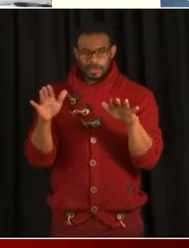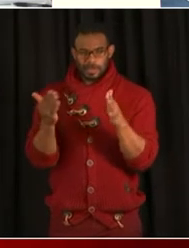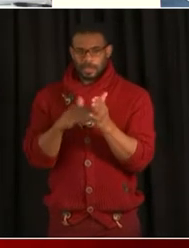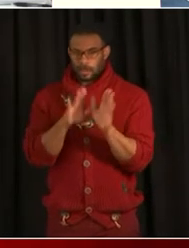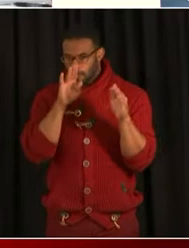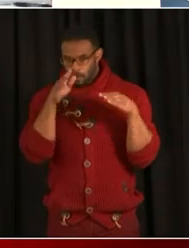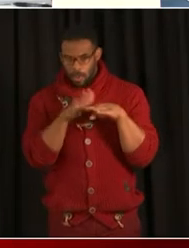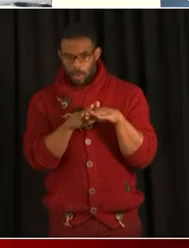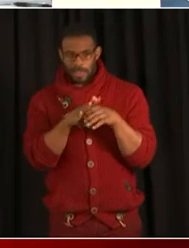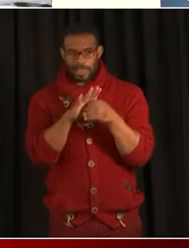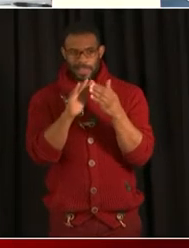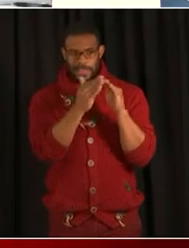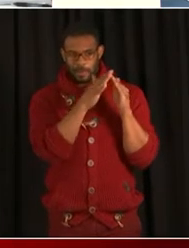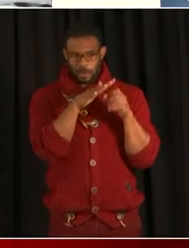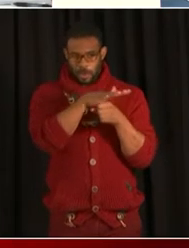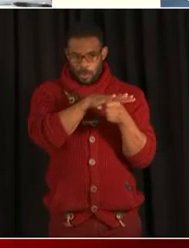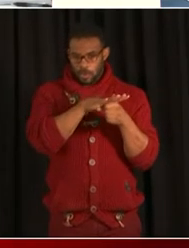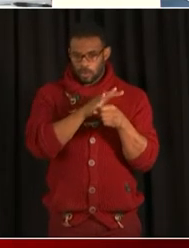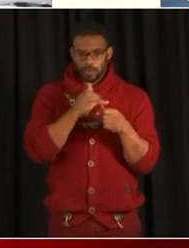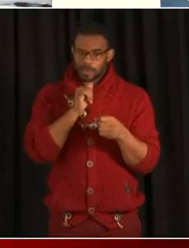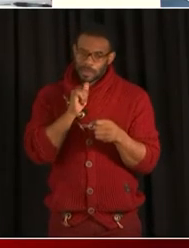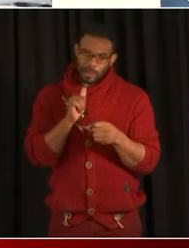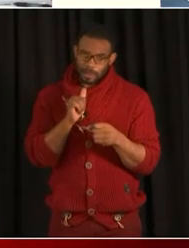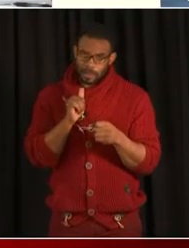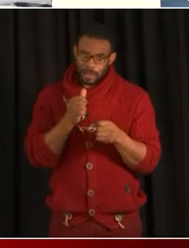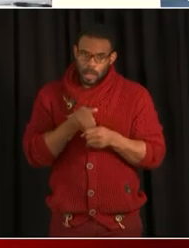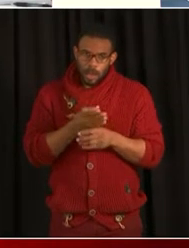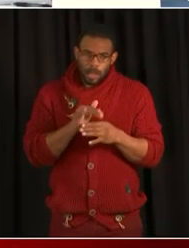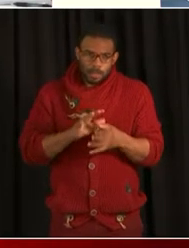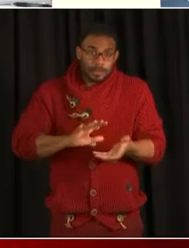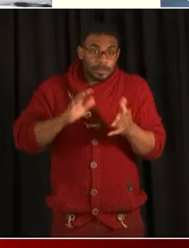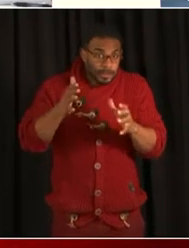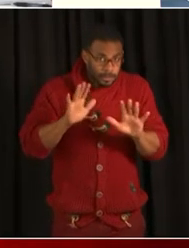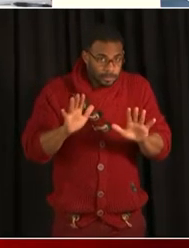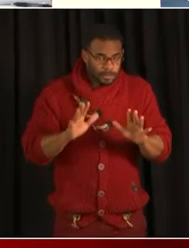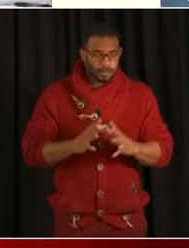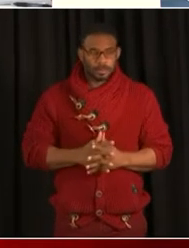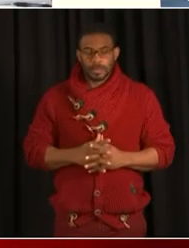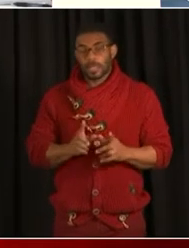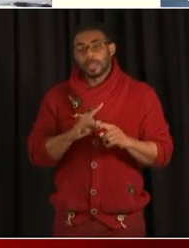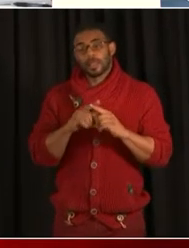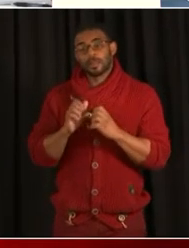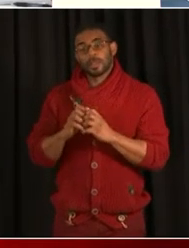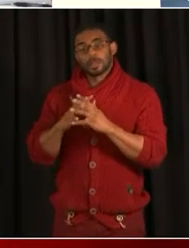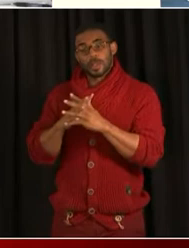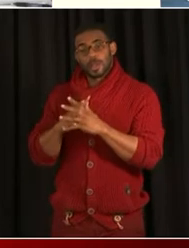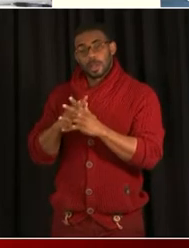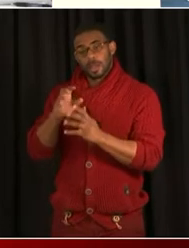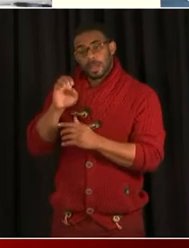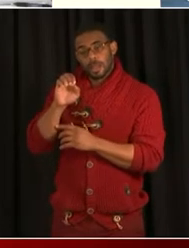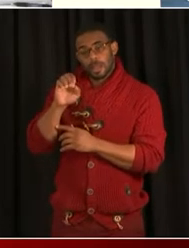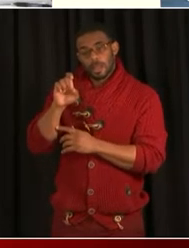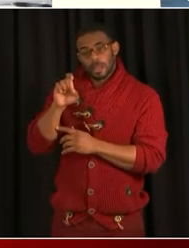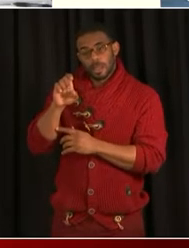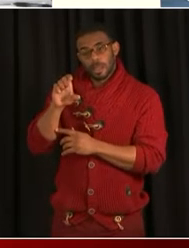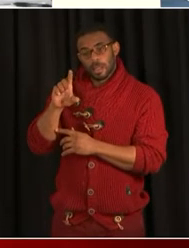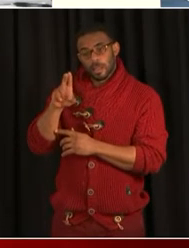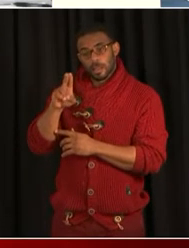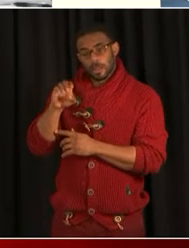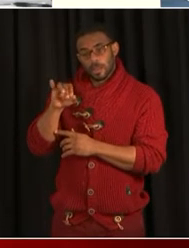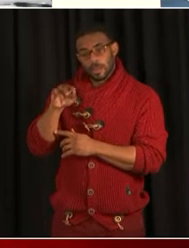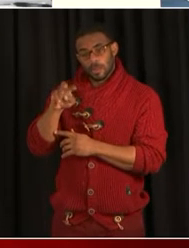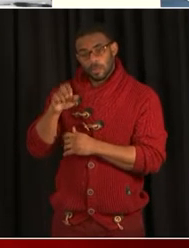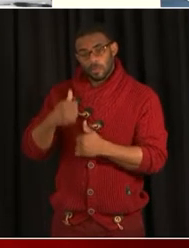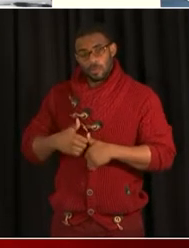and again focus on the neighborhoods so that we're not causing any disruption. And then we launched exclusive residential